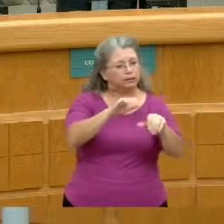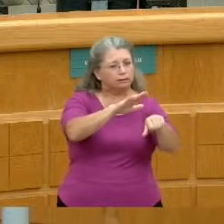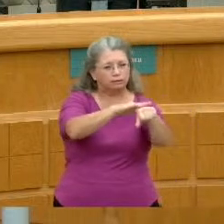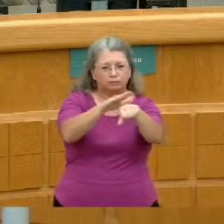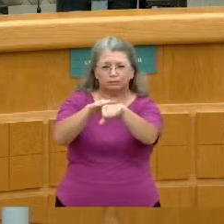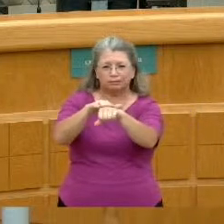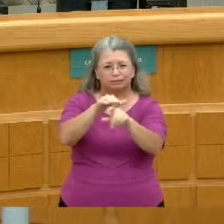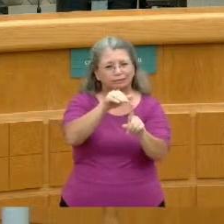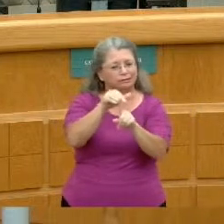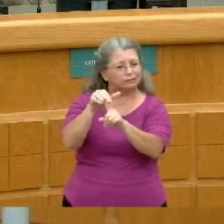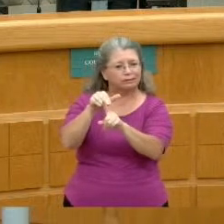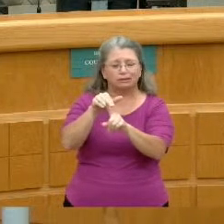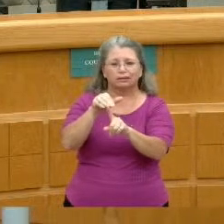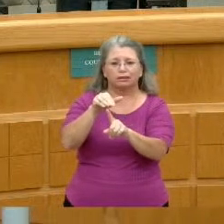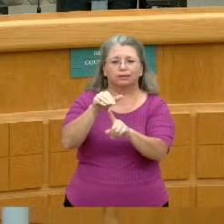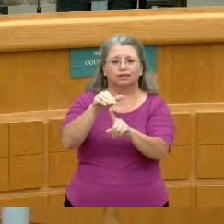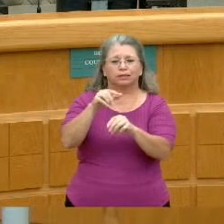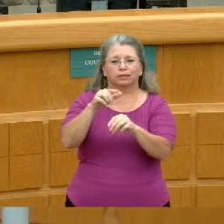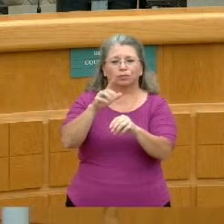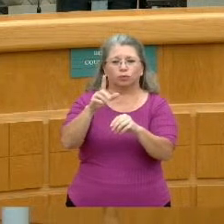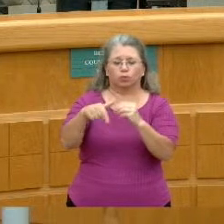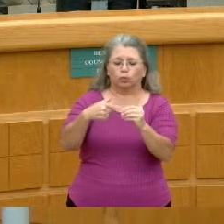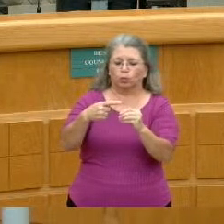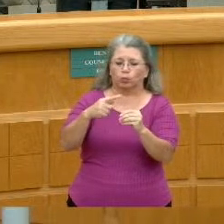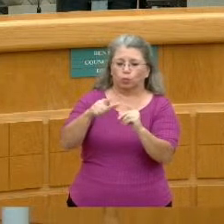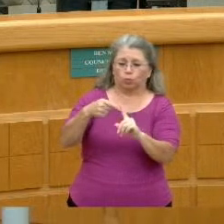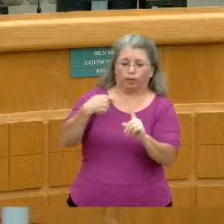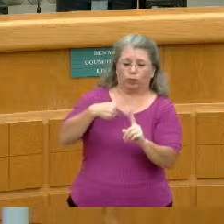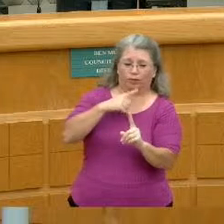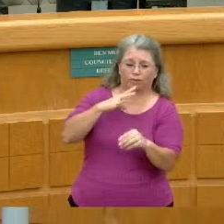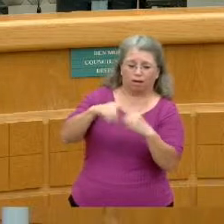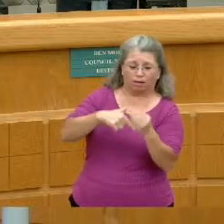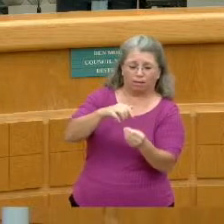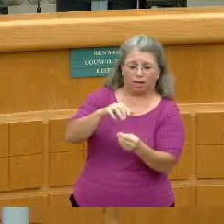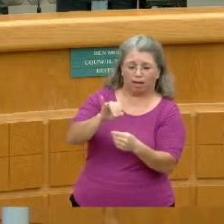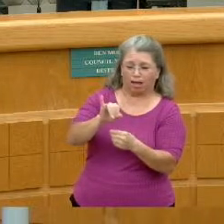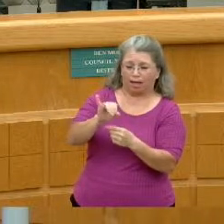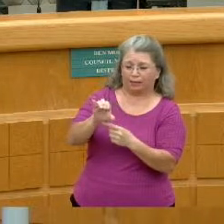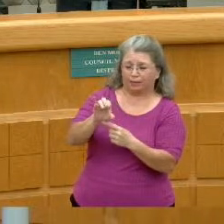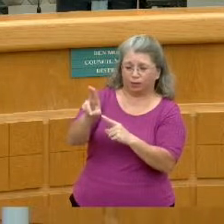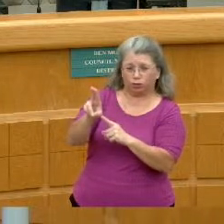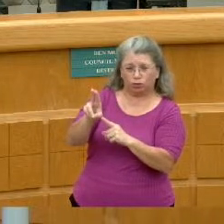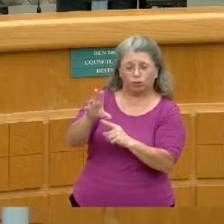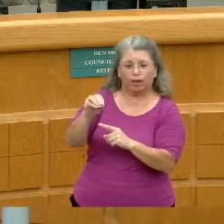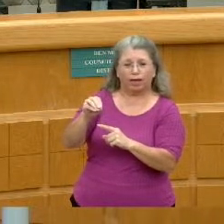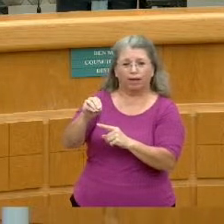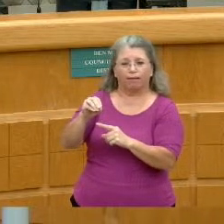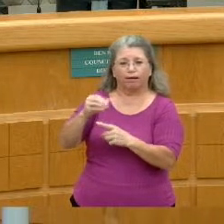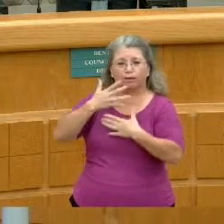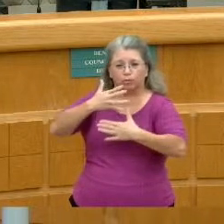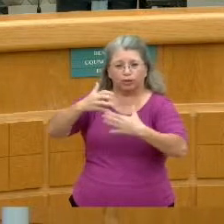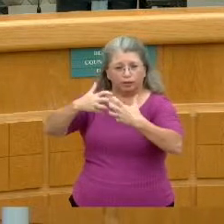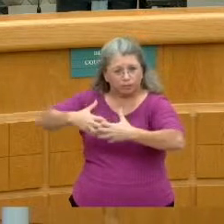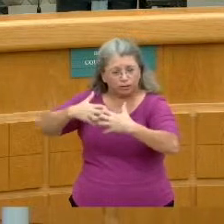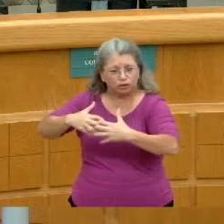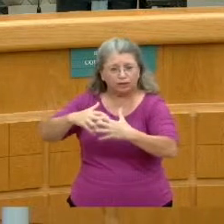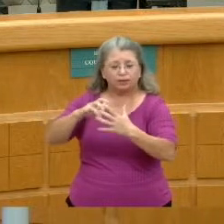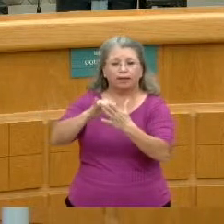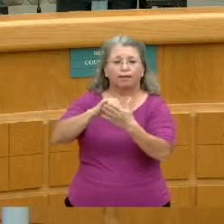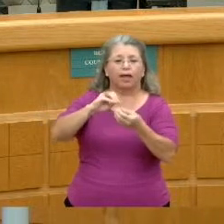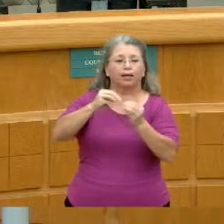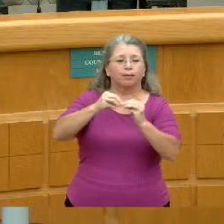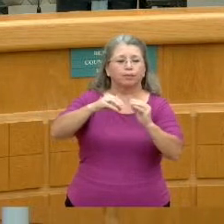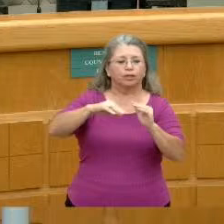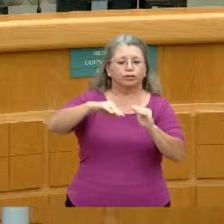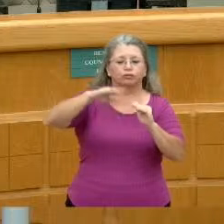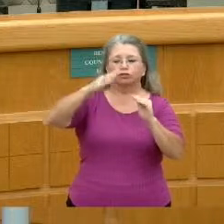comes to ICU and ventilators and that type of thing is that this number is a fluctuating number through the day. So at one